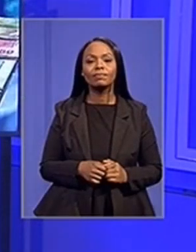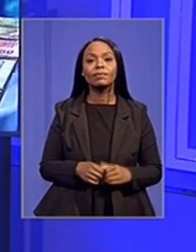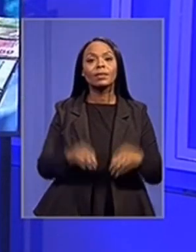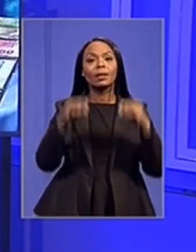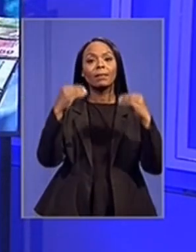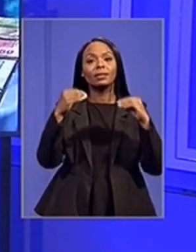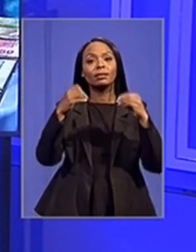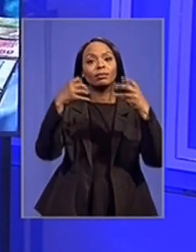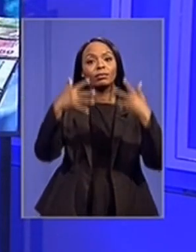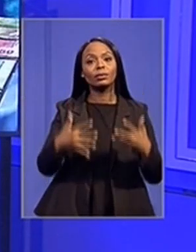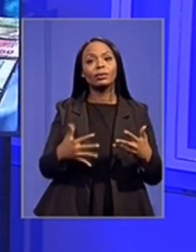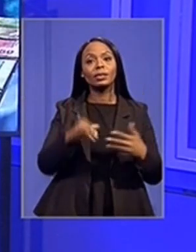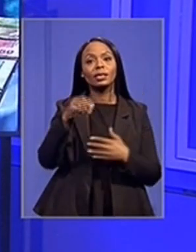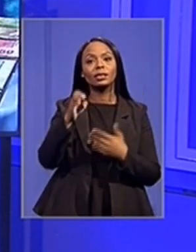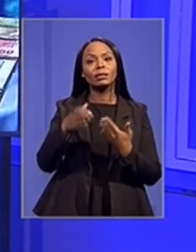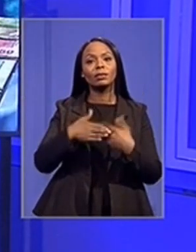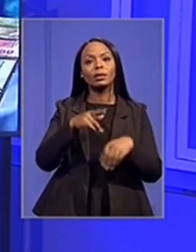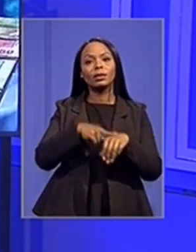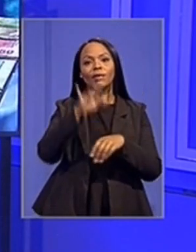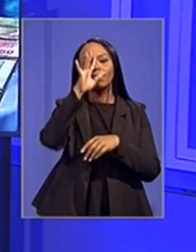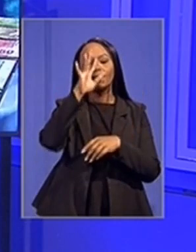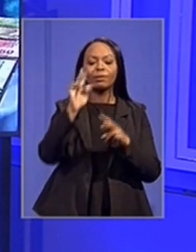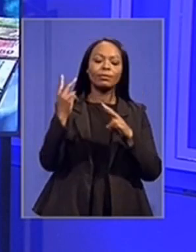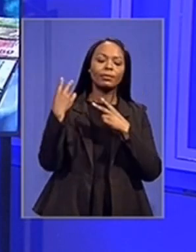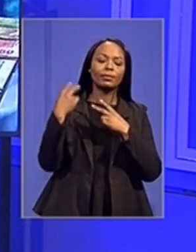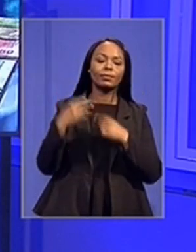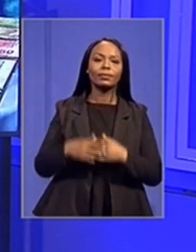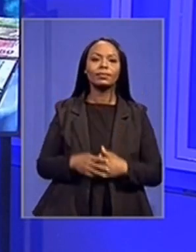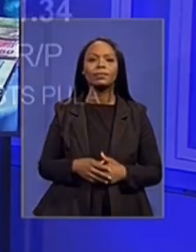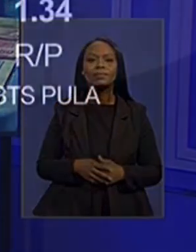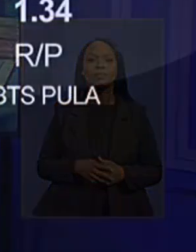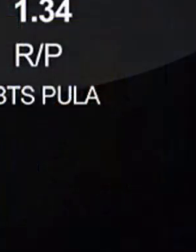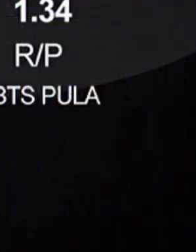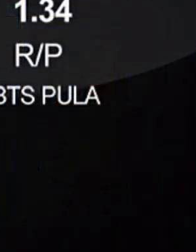ha re bona hore mebaraka e sebeditse jwang ha JC e kwala hore ya bohlano.